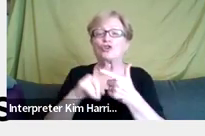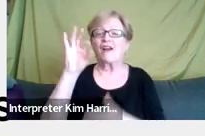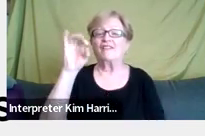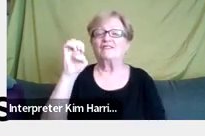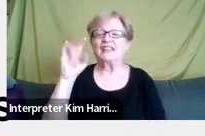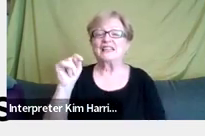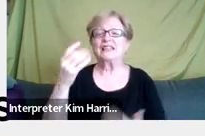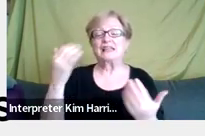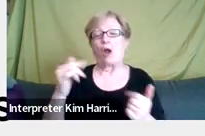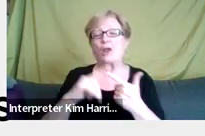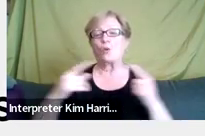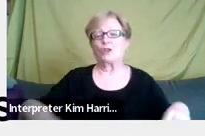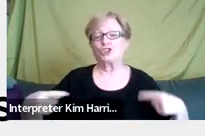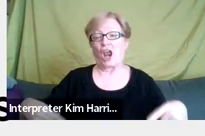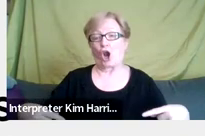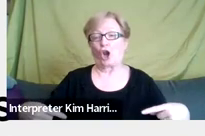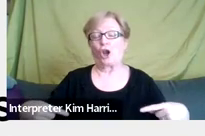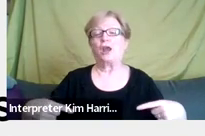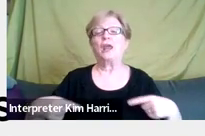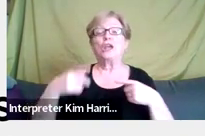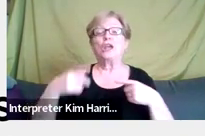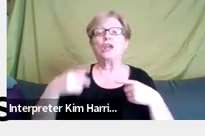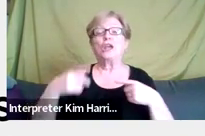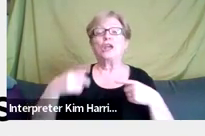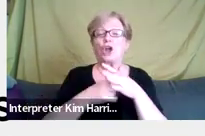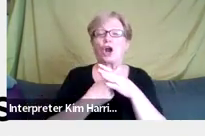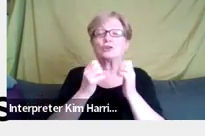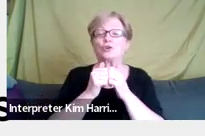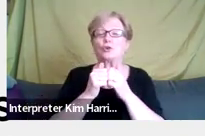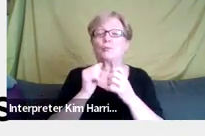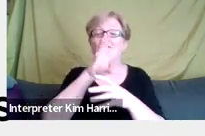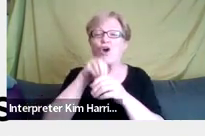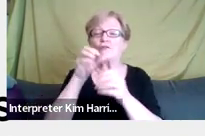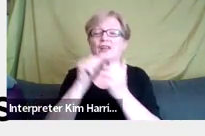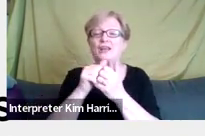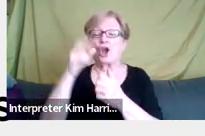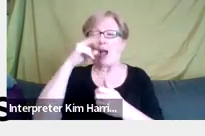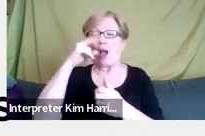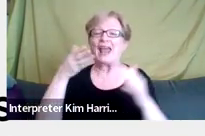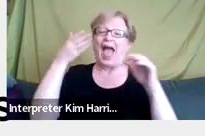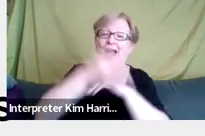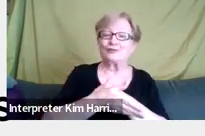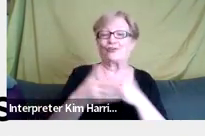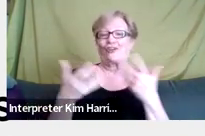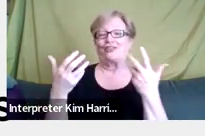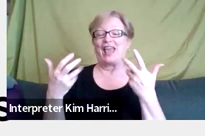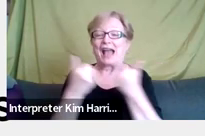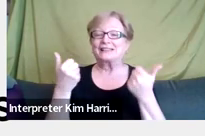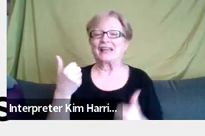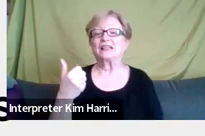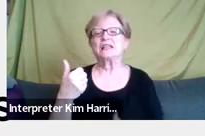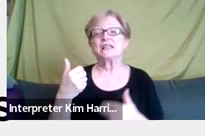wheelchair. She started to get into comedy after that accident, and she realized that